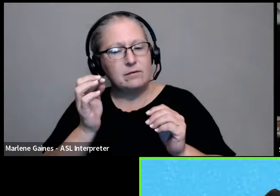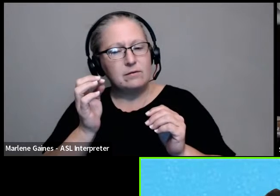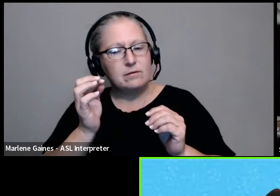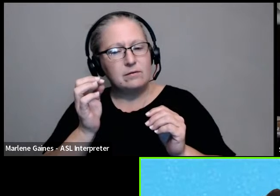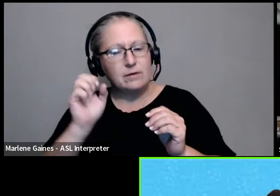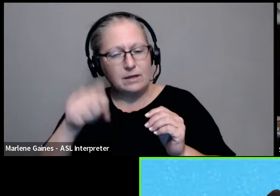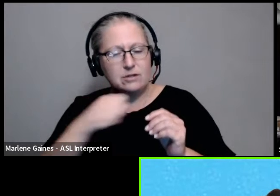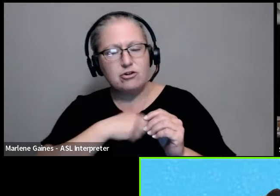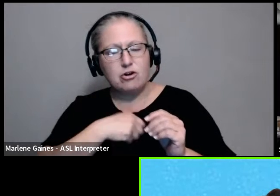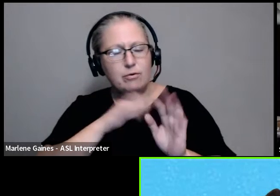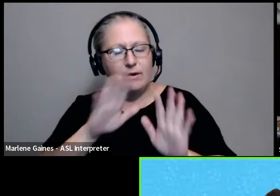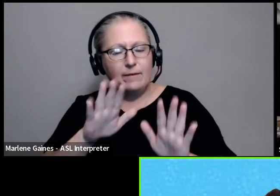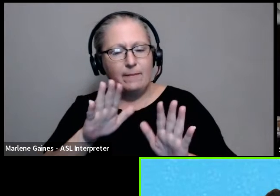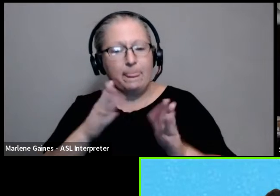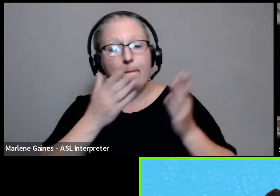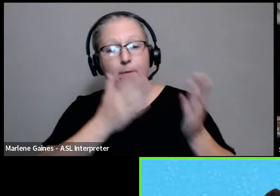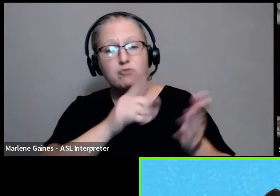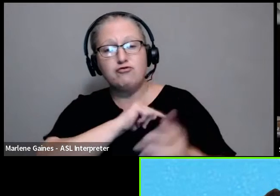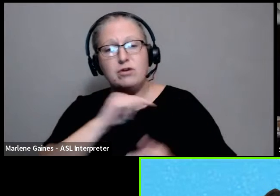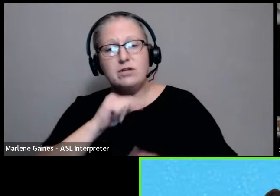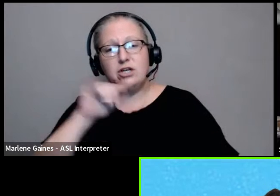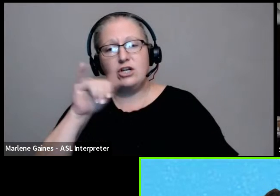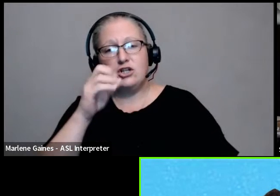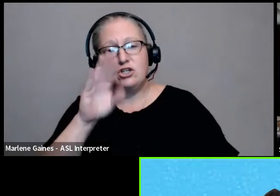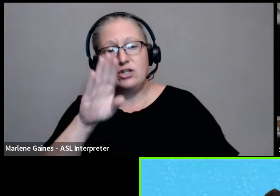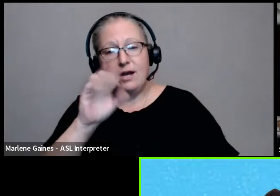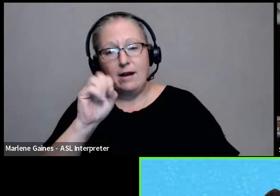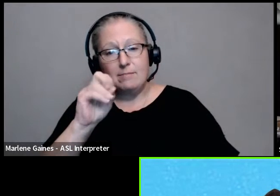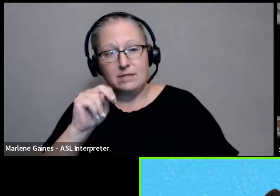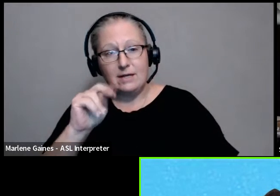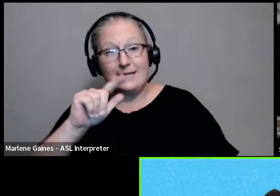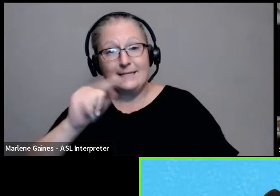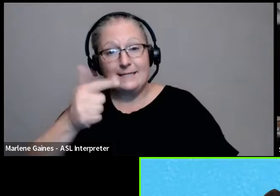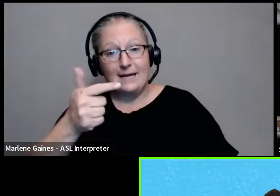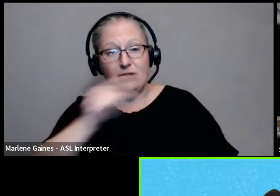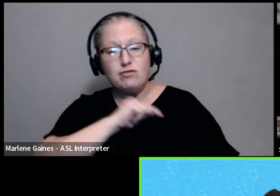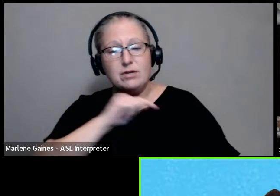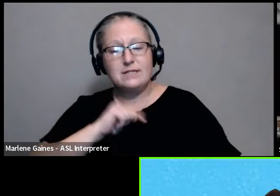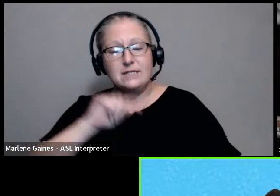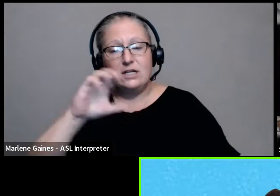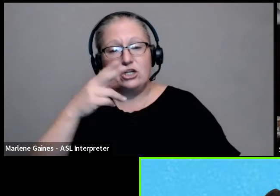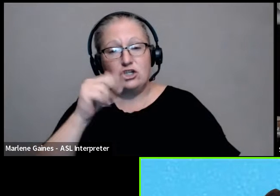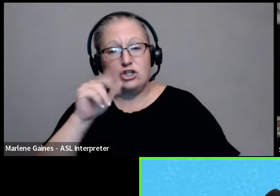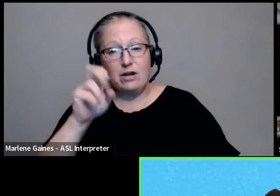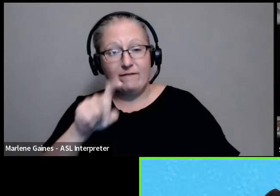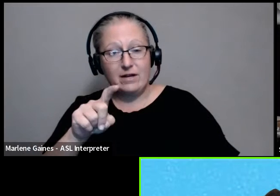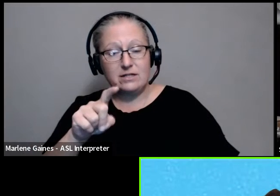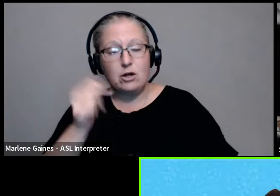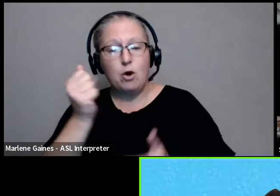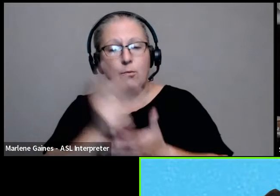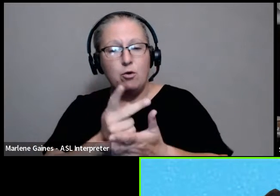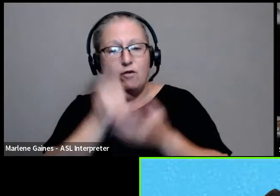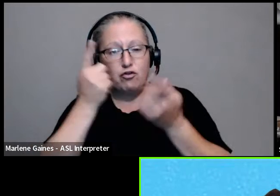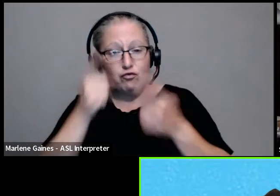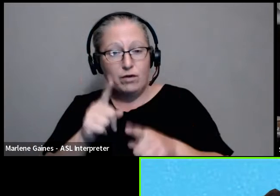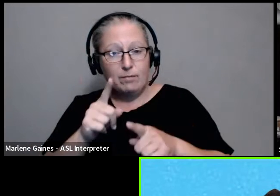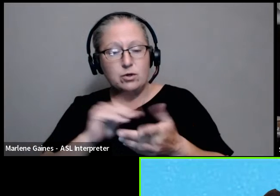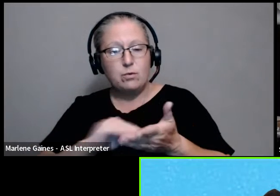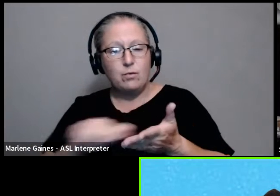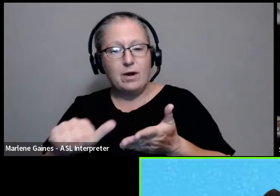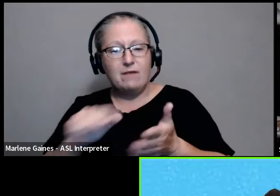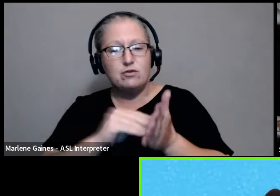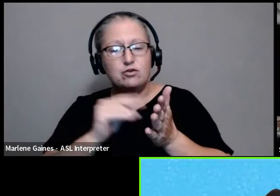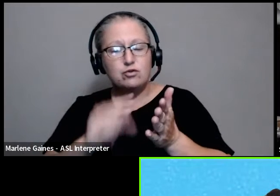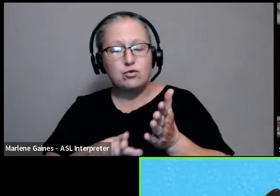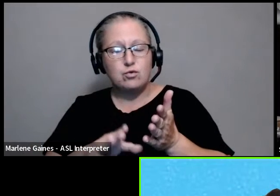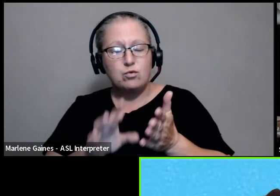Yes, I'm sorry. Upon the motion of trustee Jacobson and seconded by trustee Chavez, move to approve an agreement to waive student